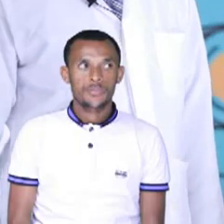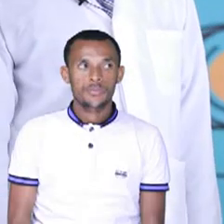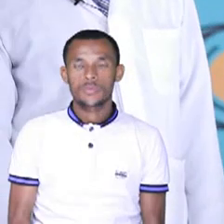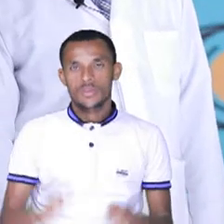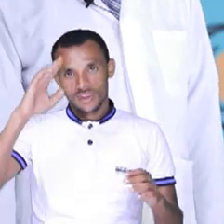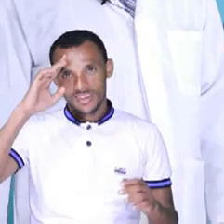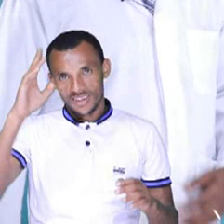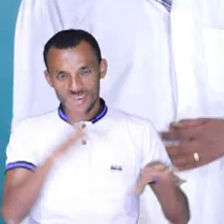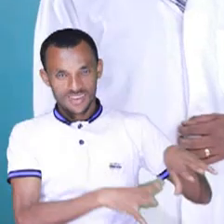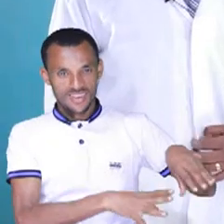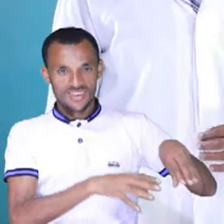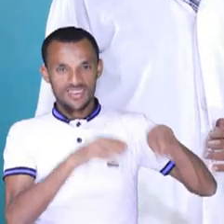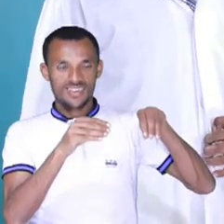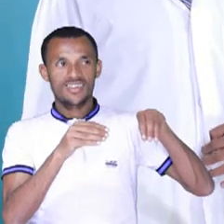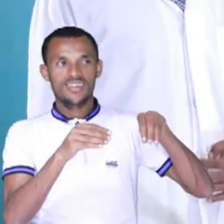Hello students.